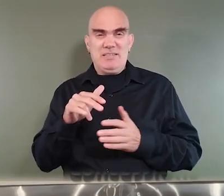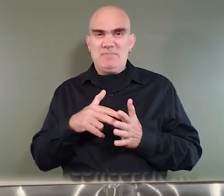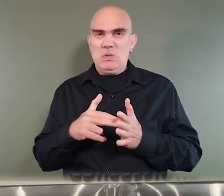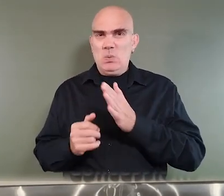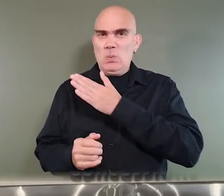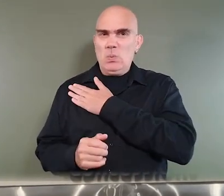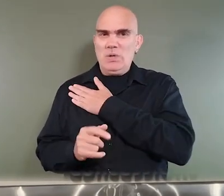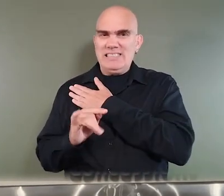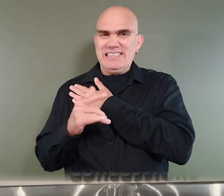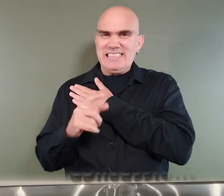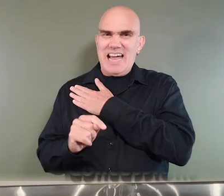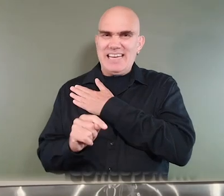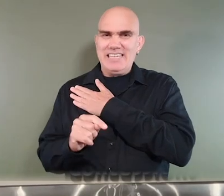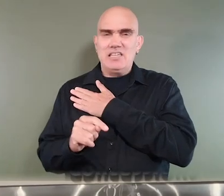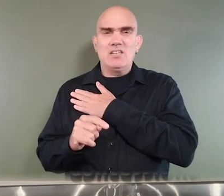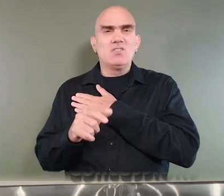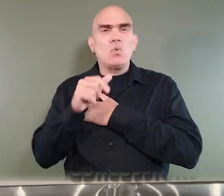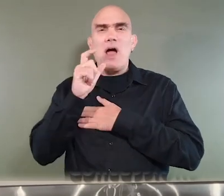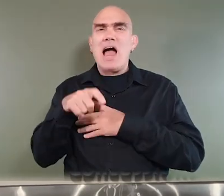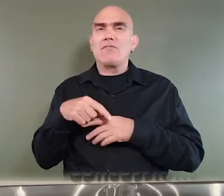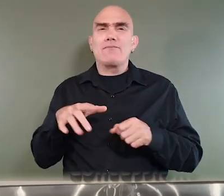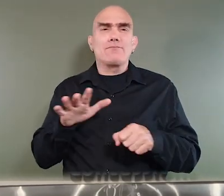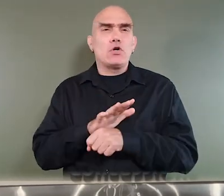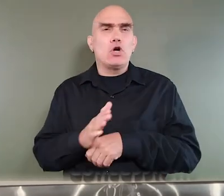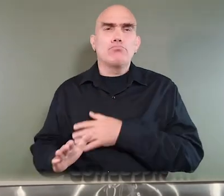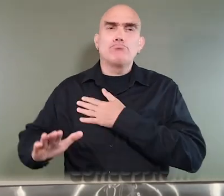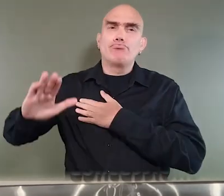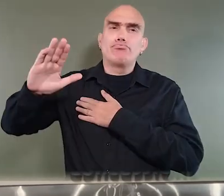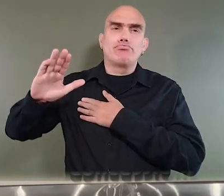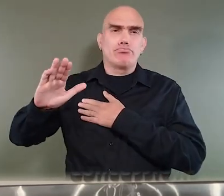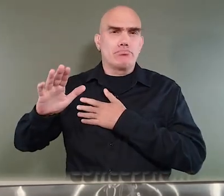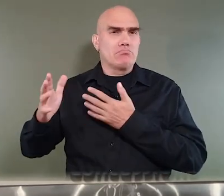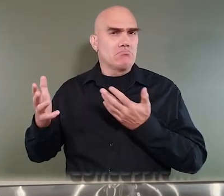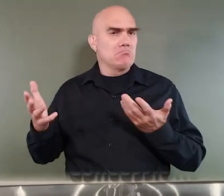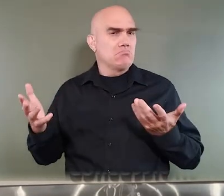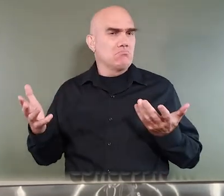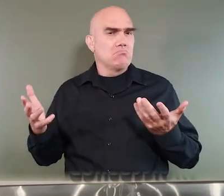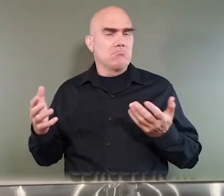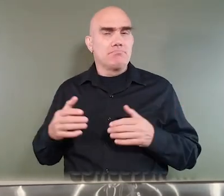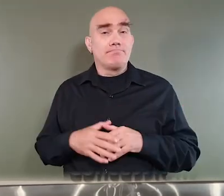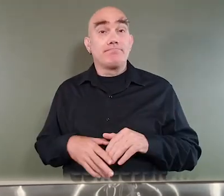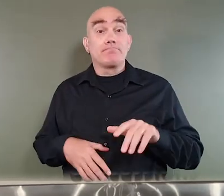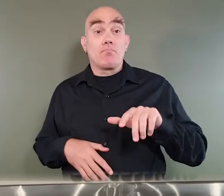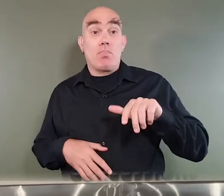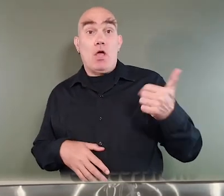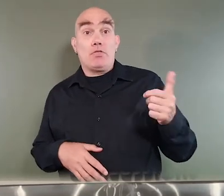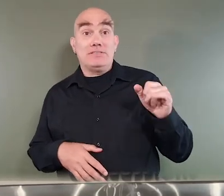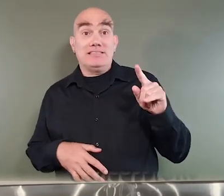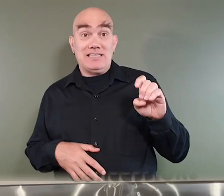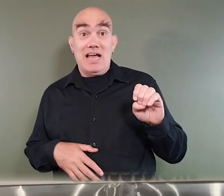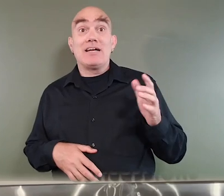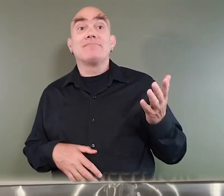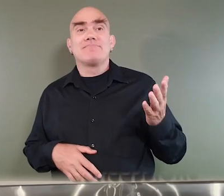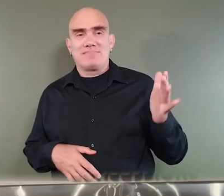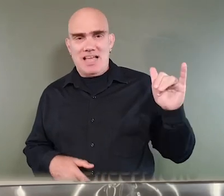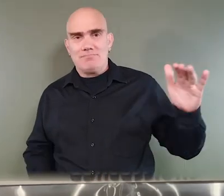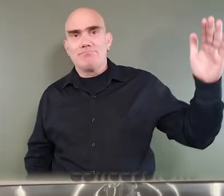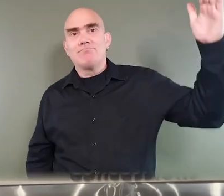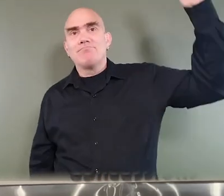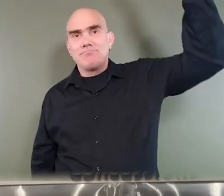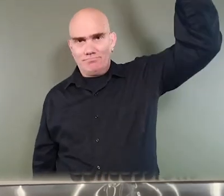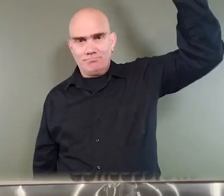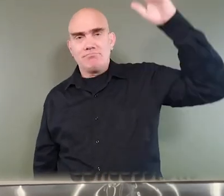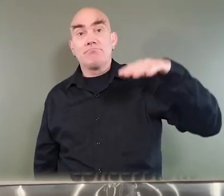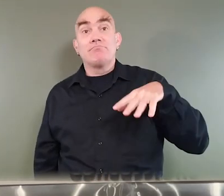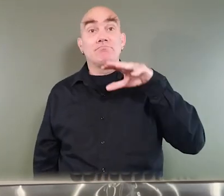don't have to go as far. Roll out your wrist. Let's go to the other side. Lift and lengthen. Exhale,